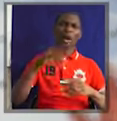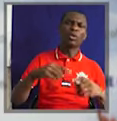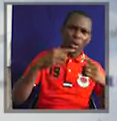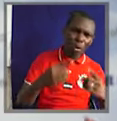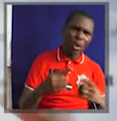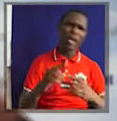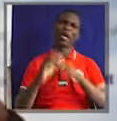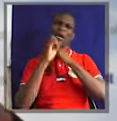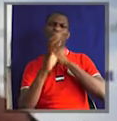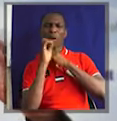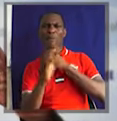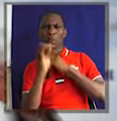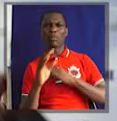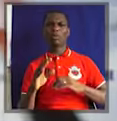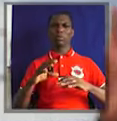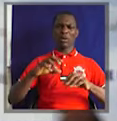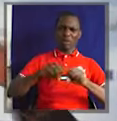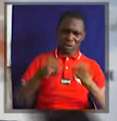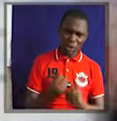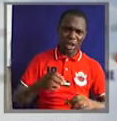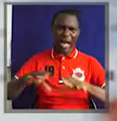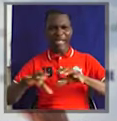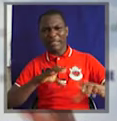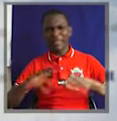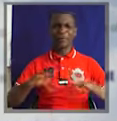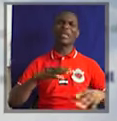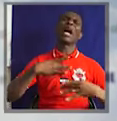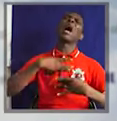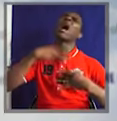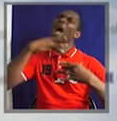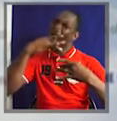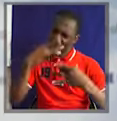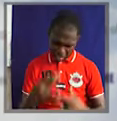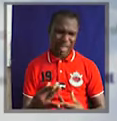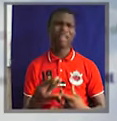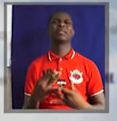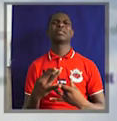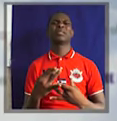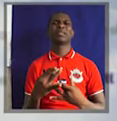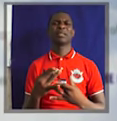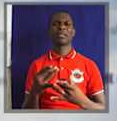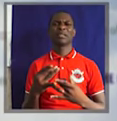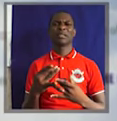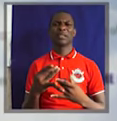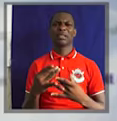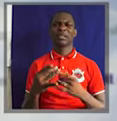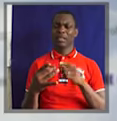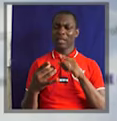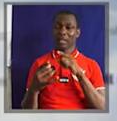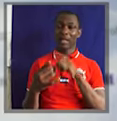kro no womo ano odin womo ye niema social no womo anije niema niema etitisa ne mane me